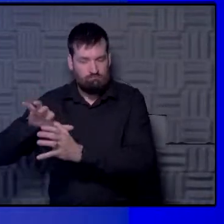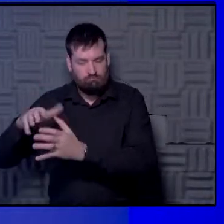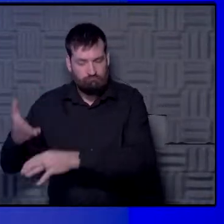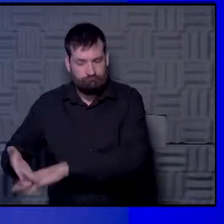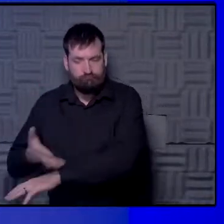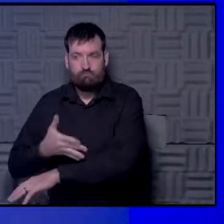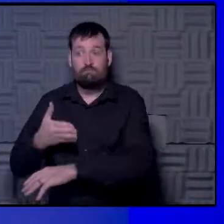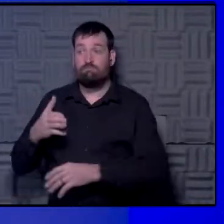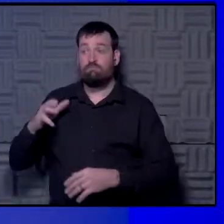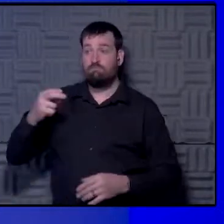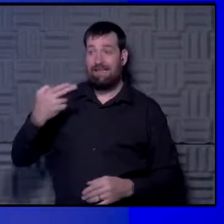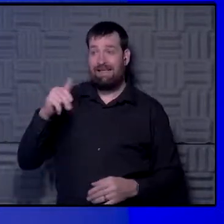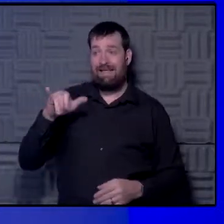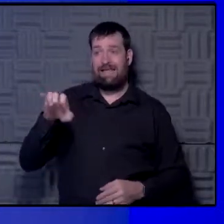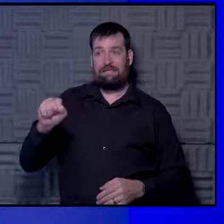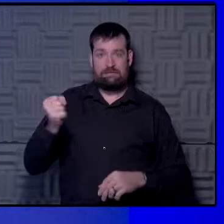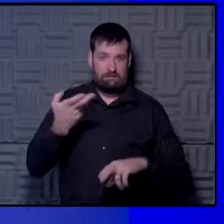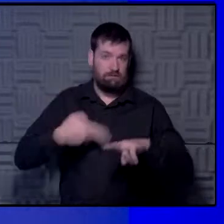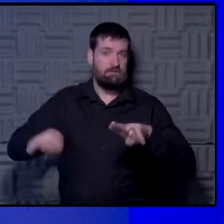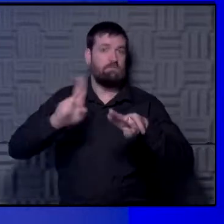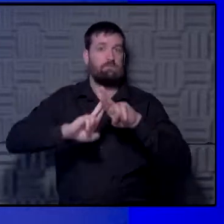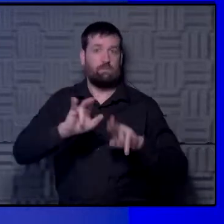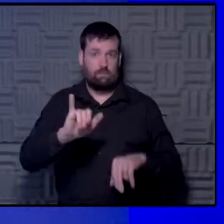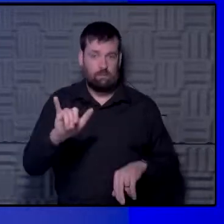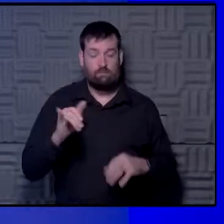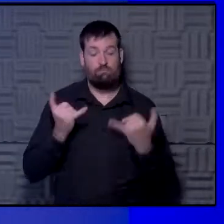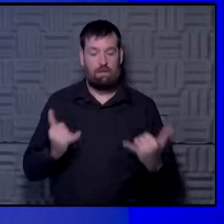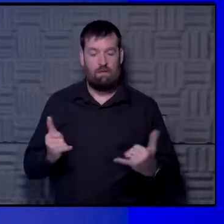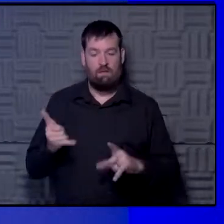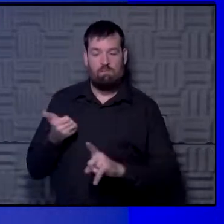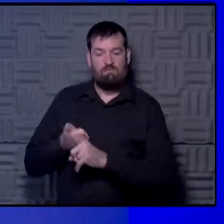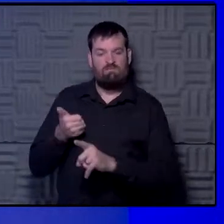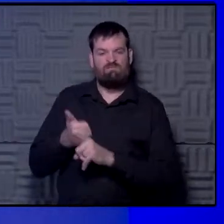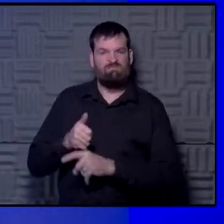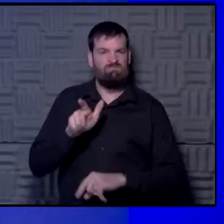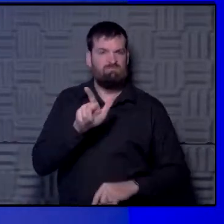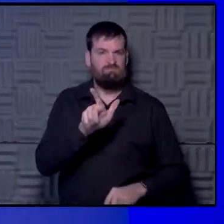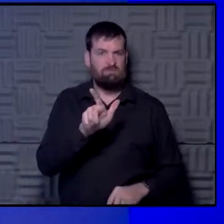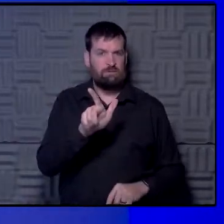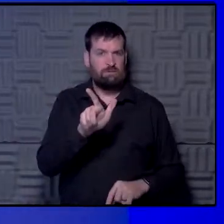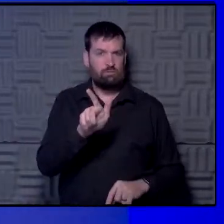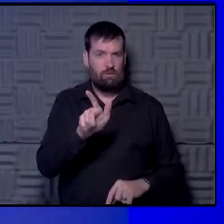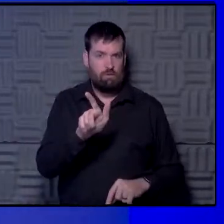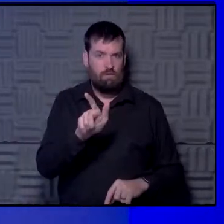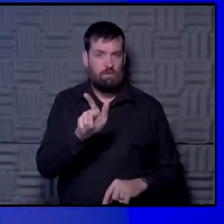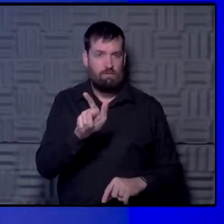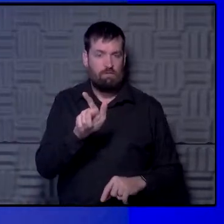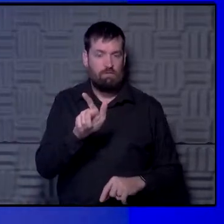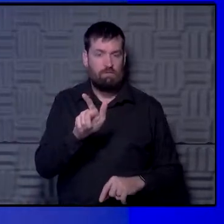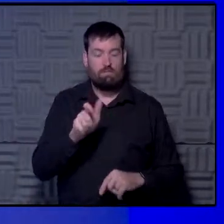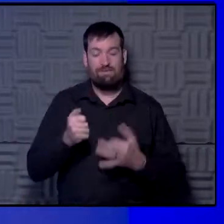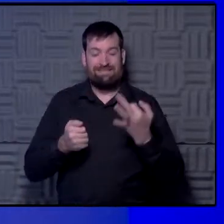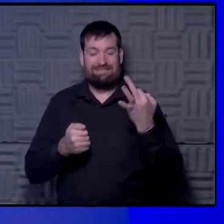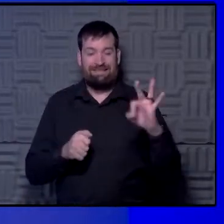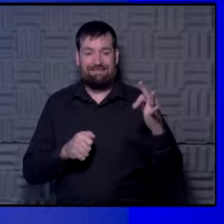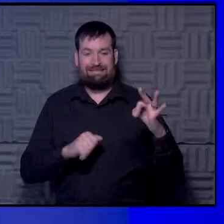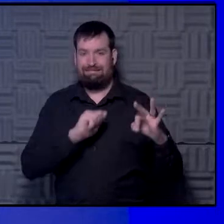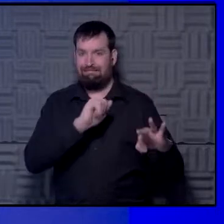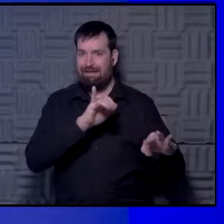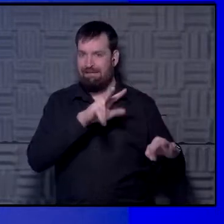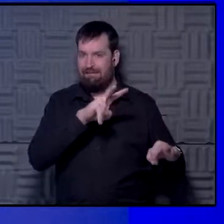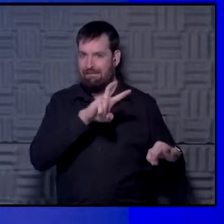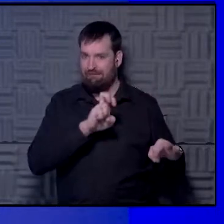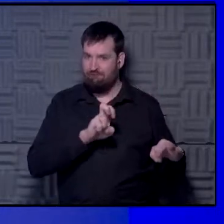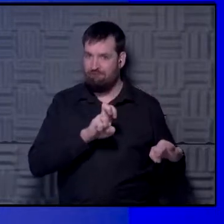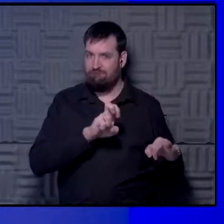has gone up in their numbers as well. They've increased. So right now they have 21 patients in the hospital, 19 are active